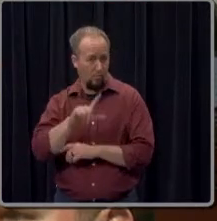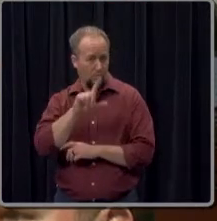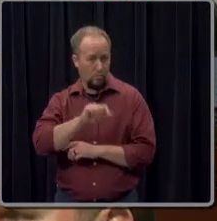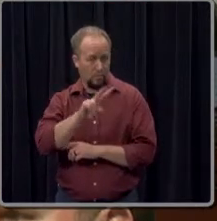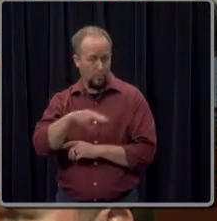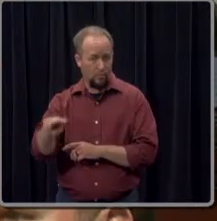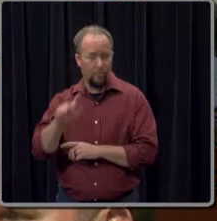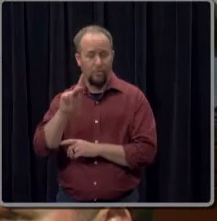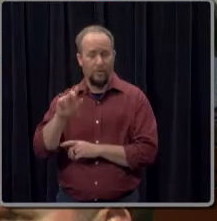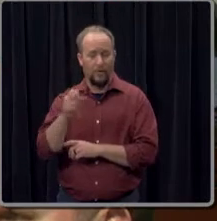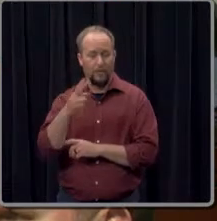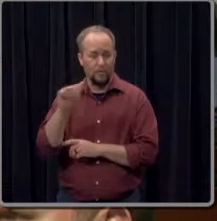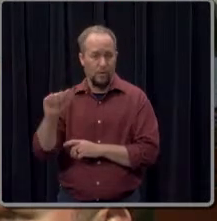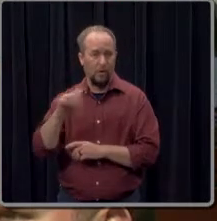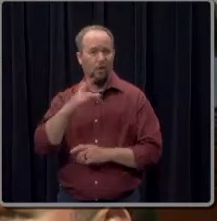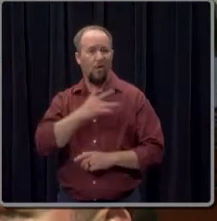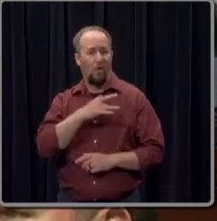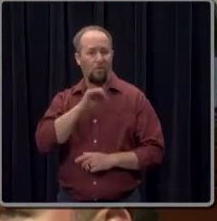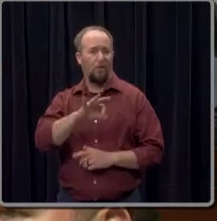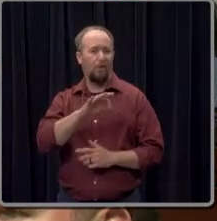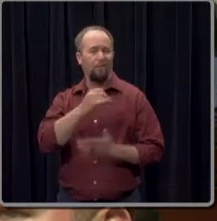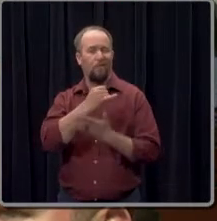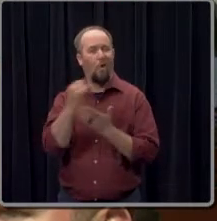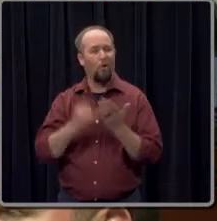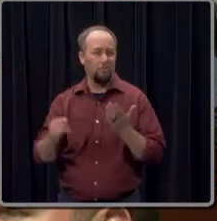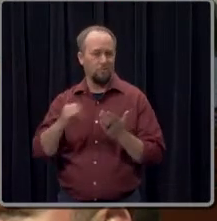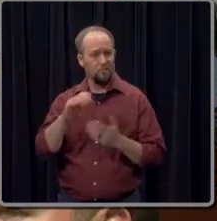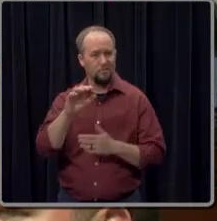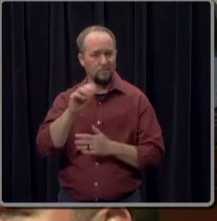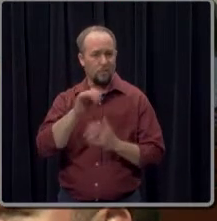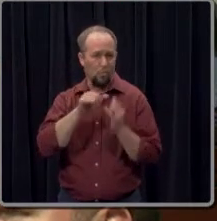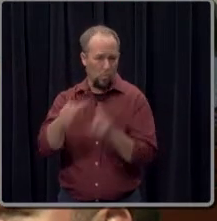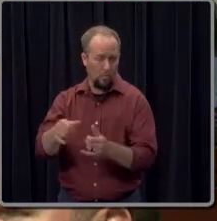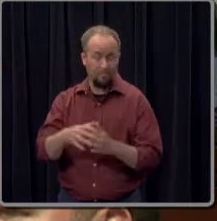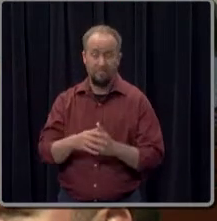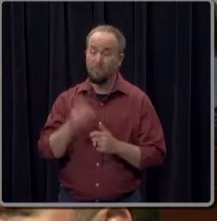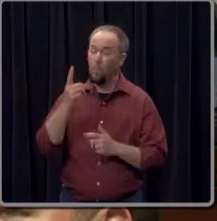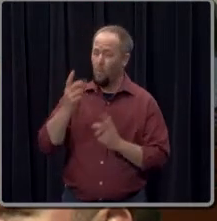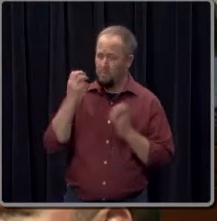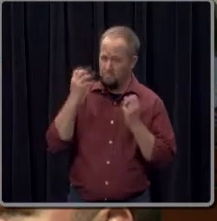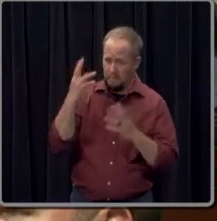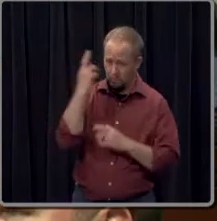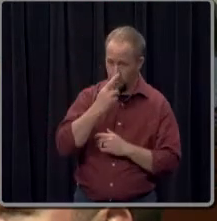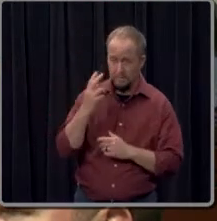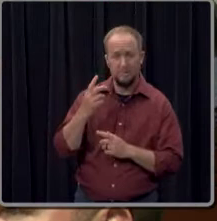Keisha Heart of the Arts Award. One of the many reasons that she was given this award